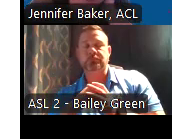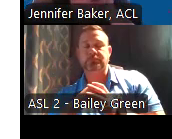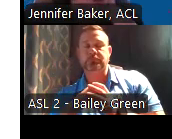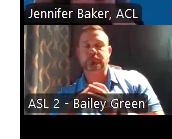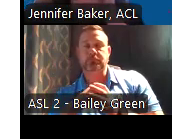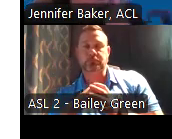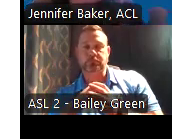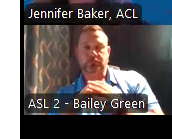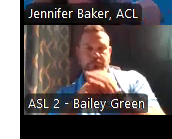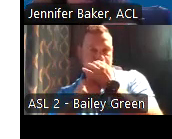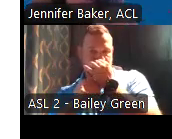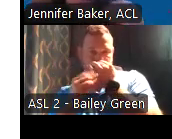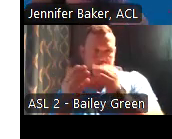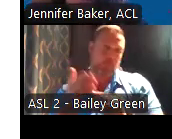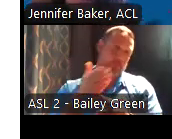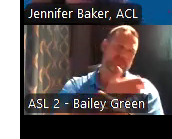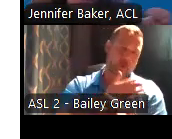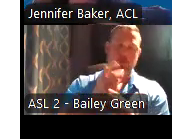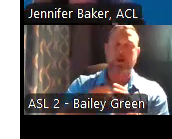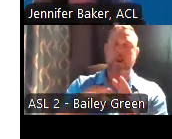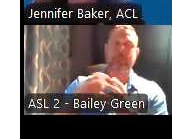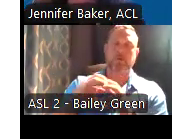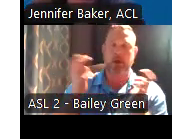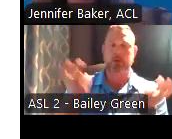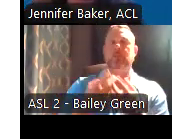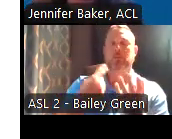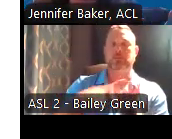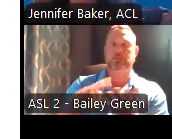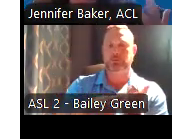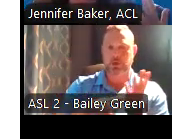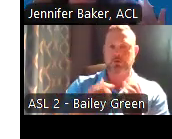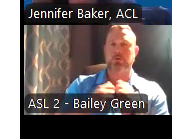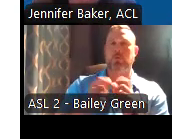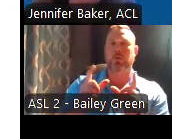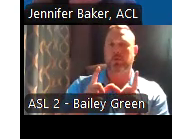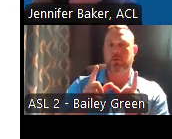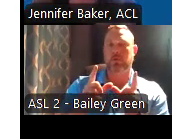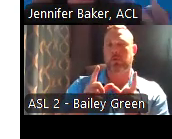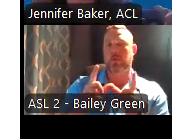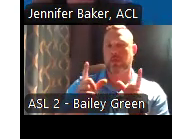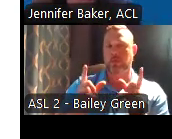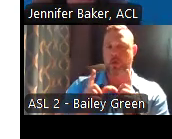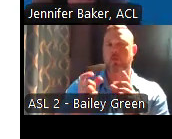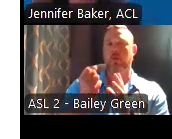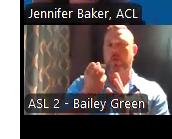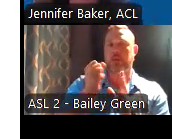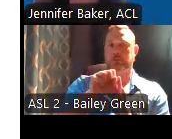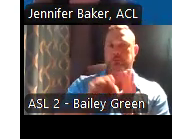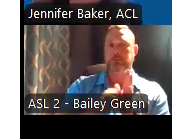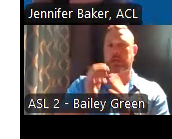adults in the community before hosting a roundtable discussion with local and state